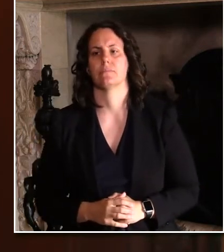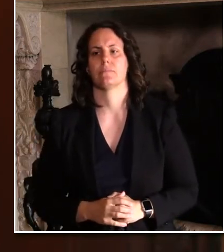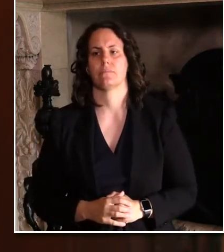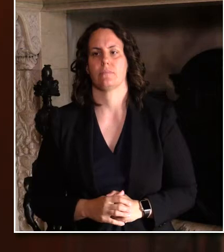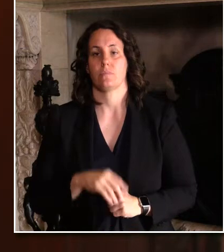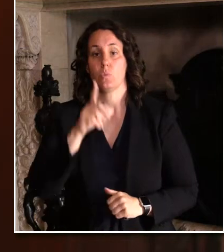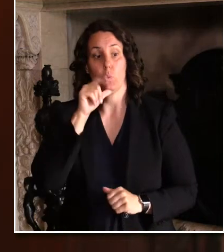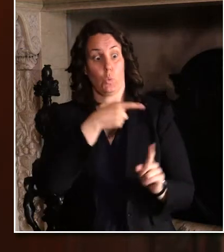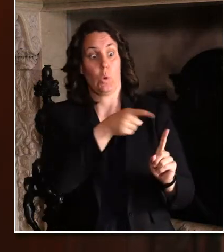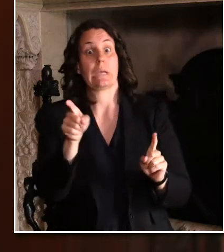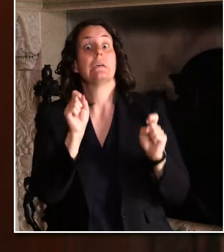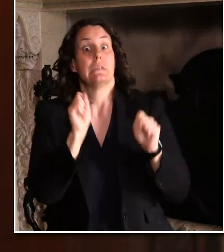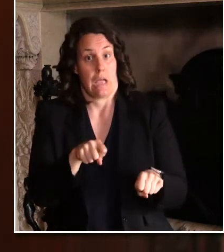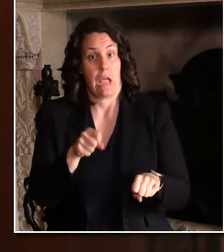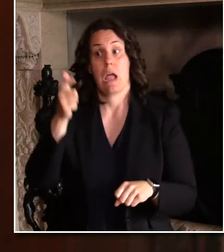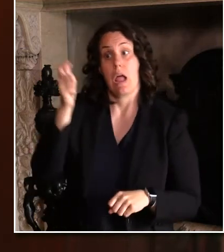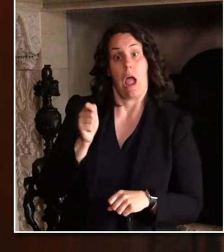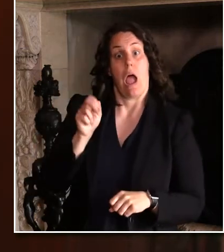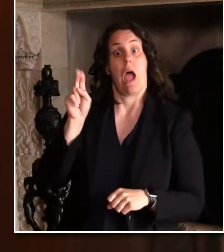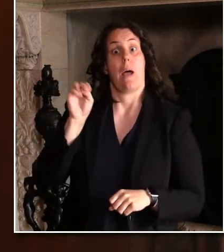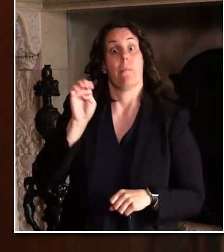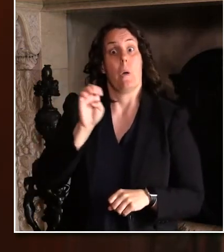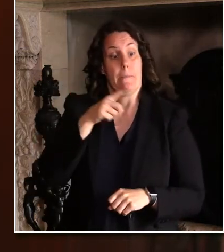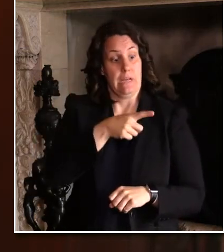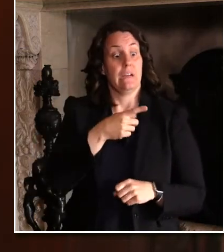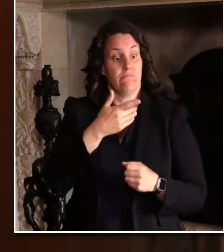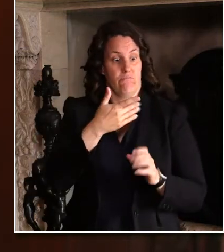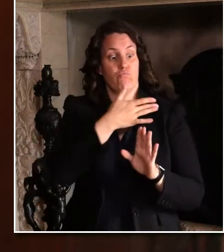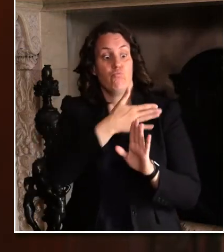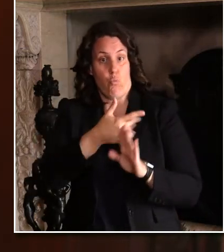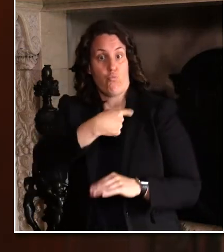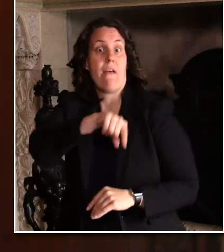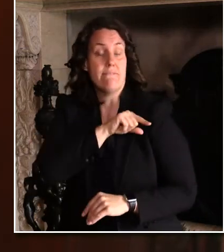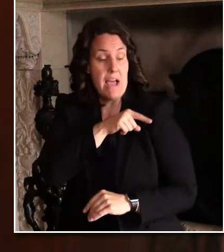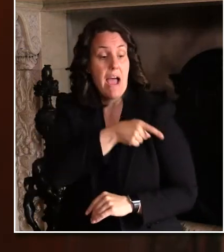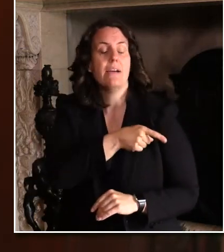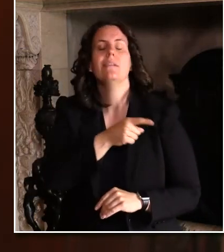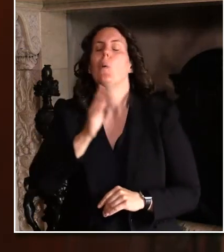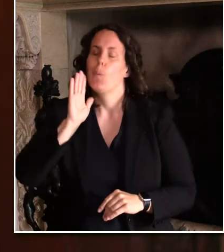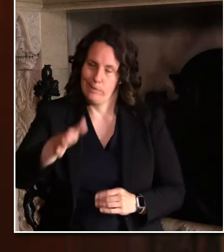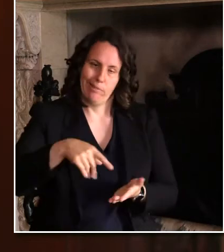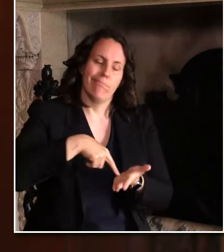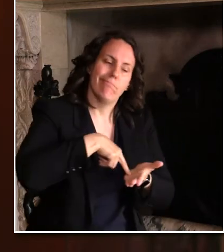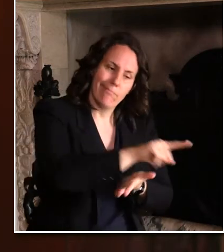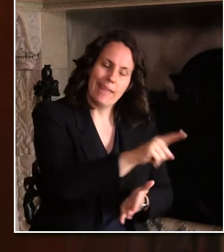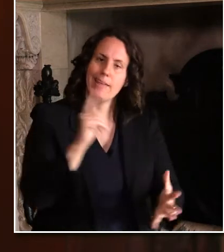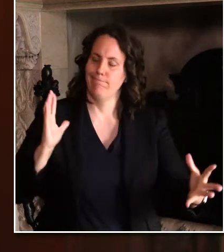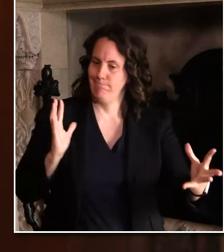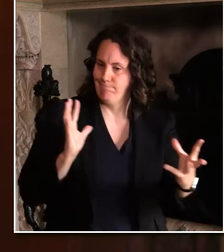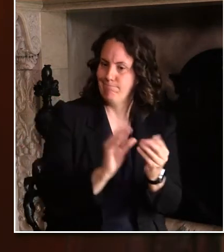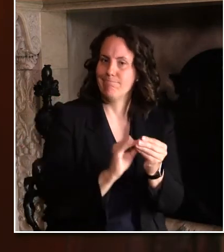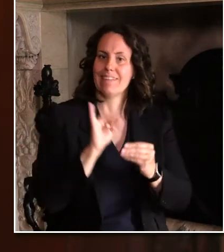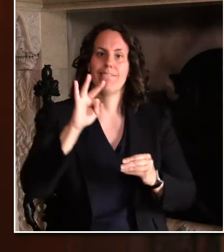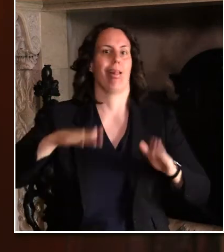will receive the benefits they have earned. We'll get our economy working again, but we need to be